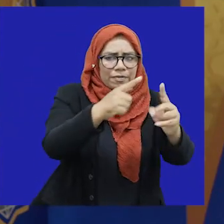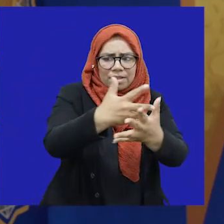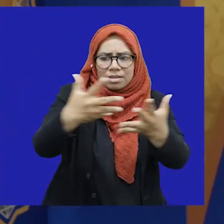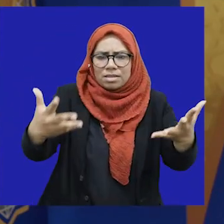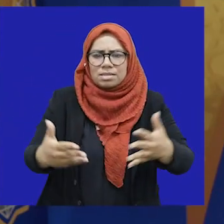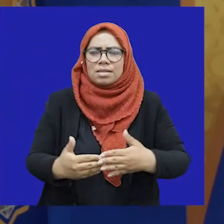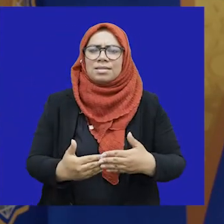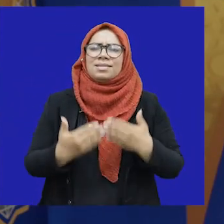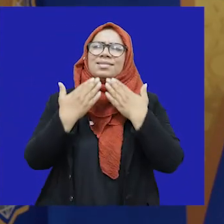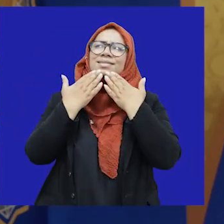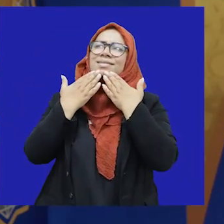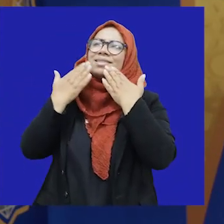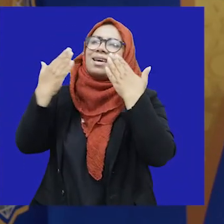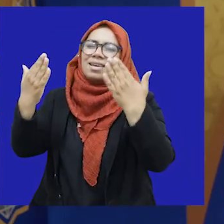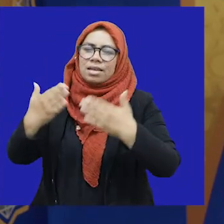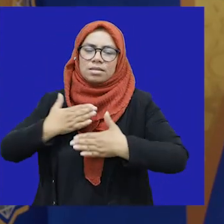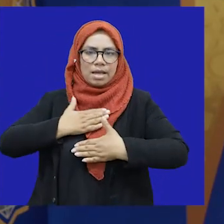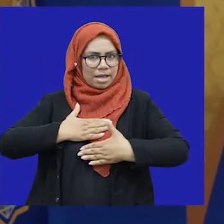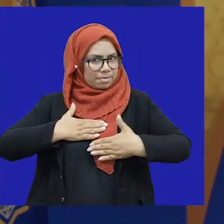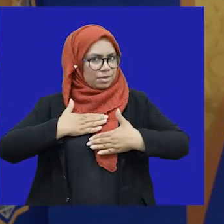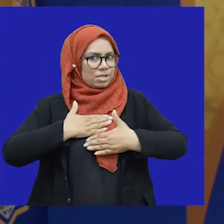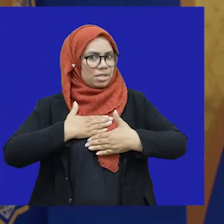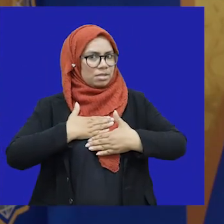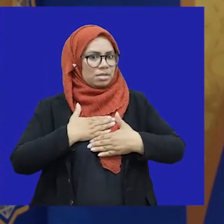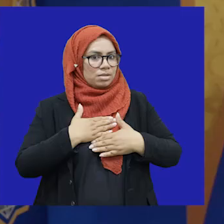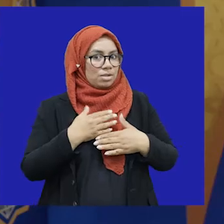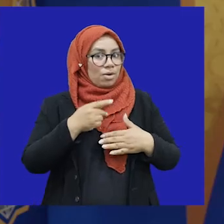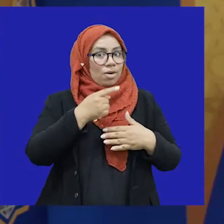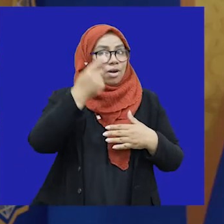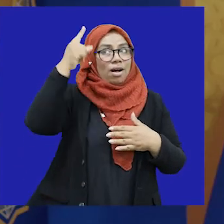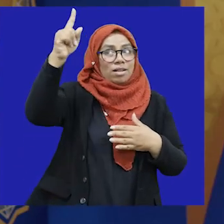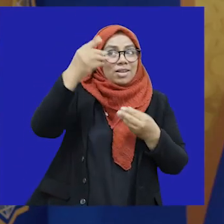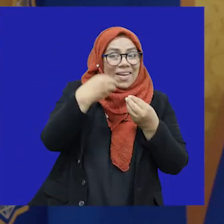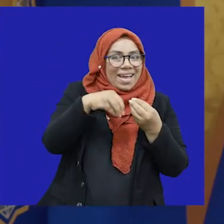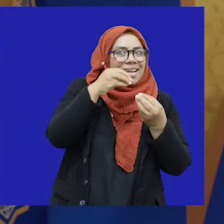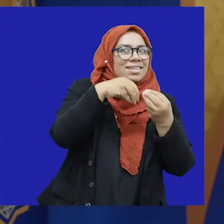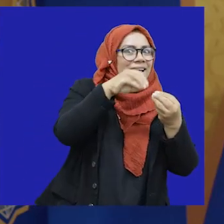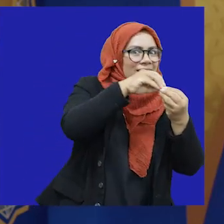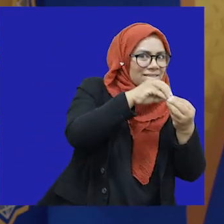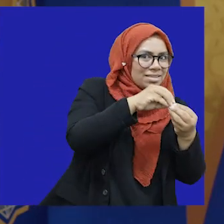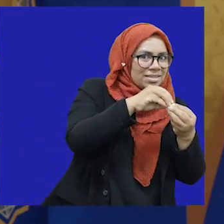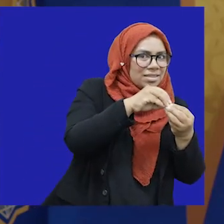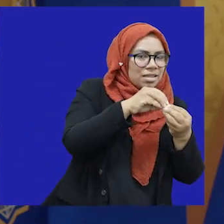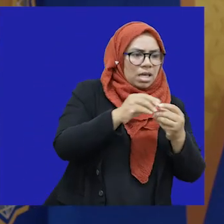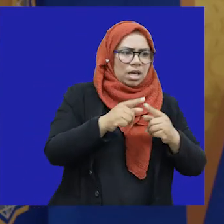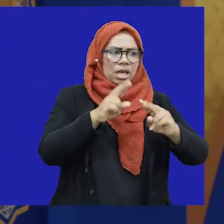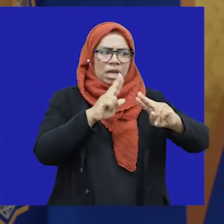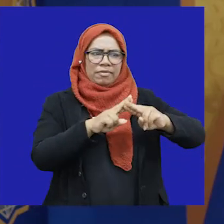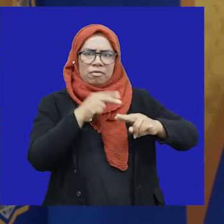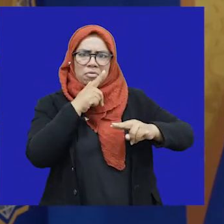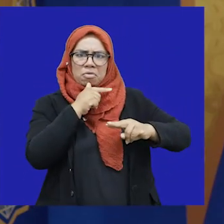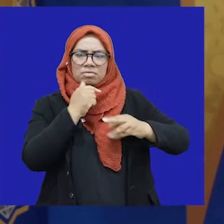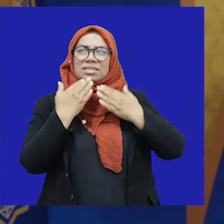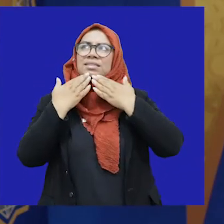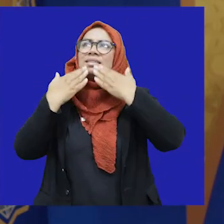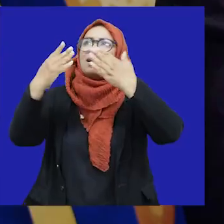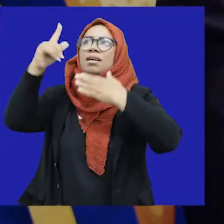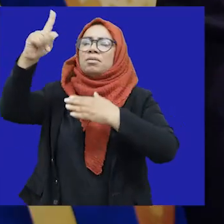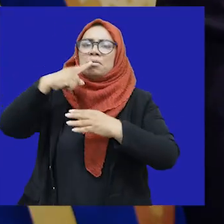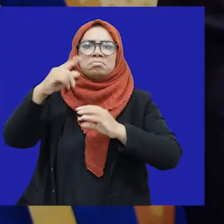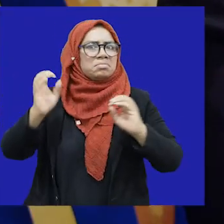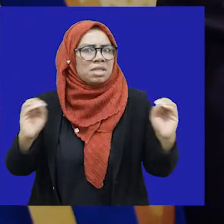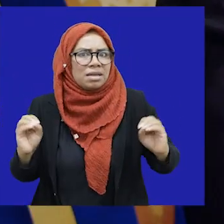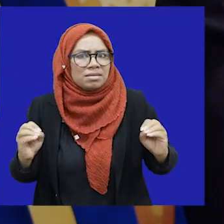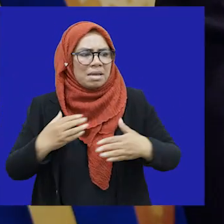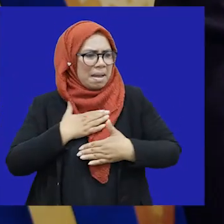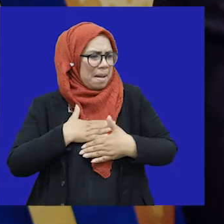category. Some limit it to those who fight in the defense of Islam or the cause of Allah, while others take a broader